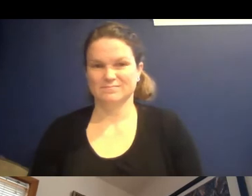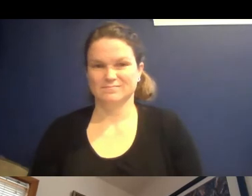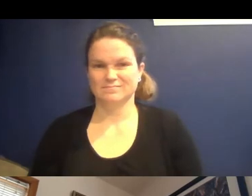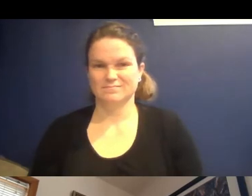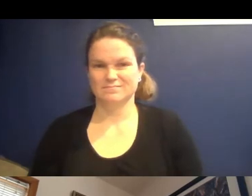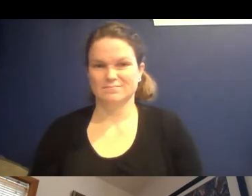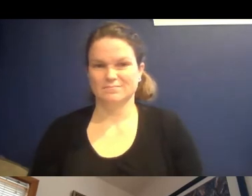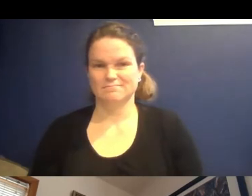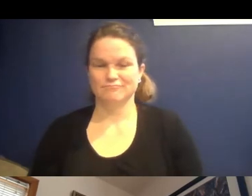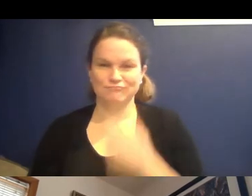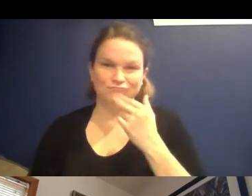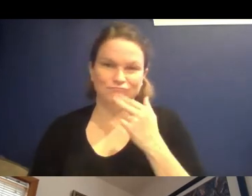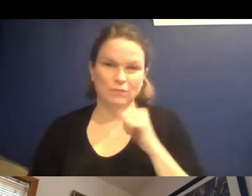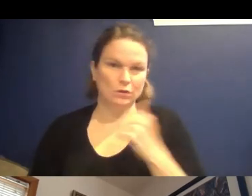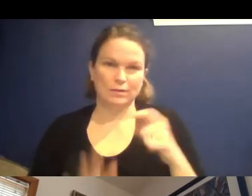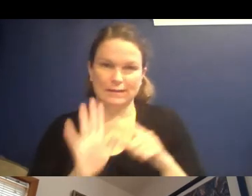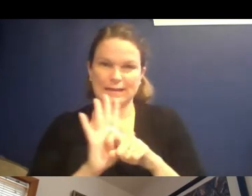So here's another caterpillar.